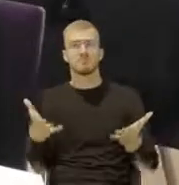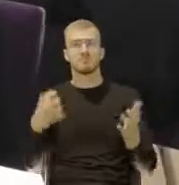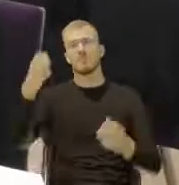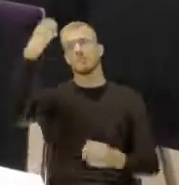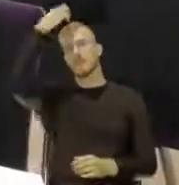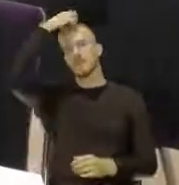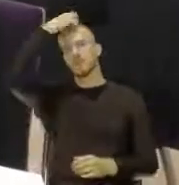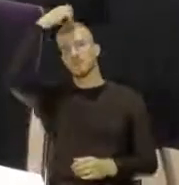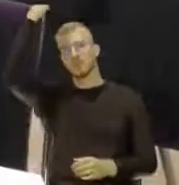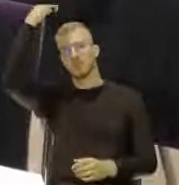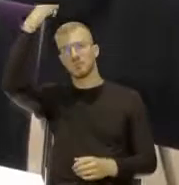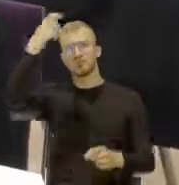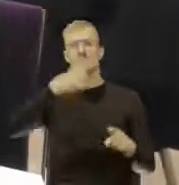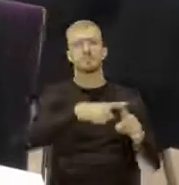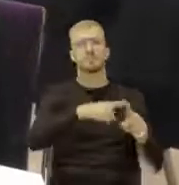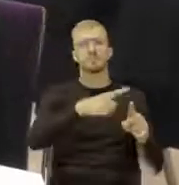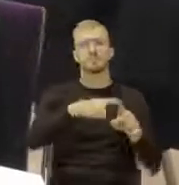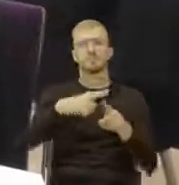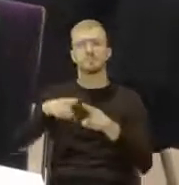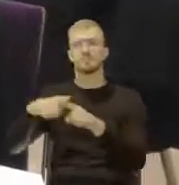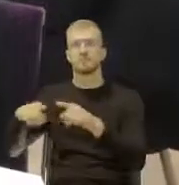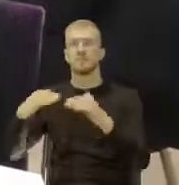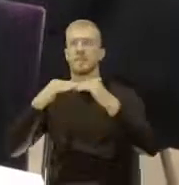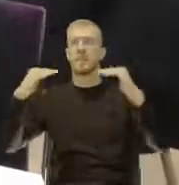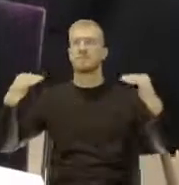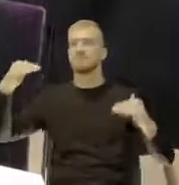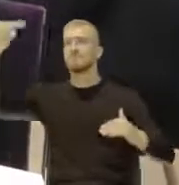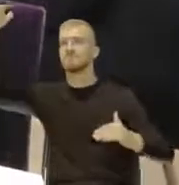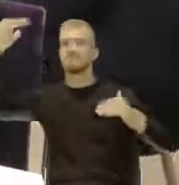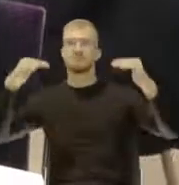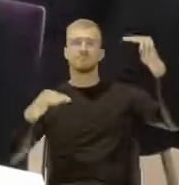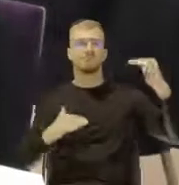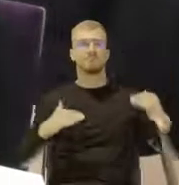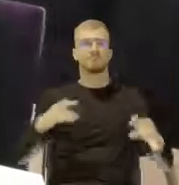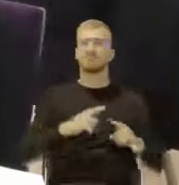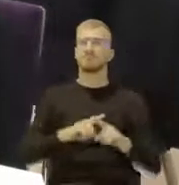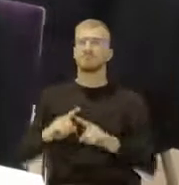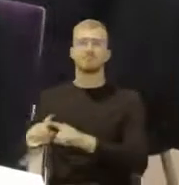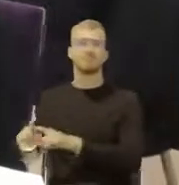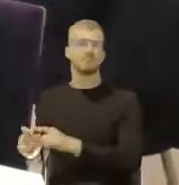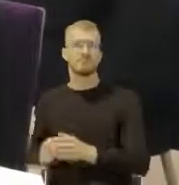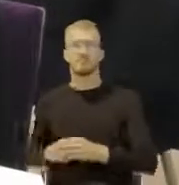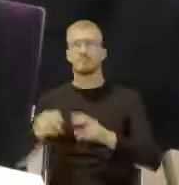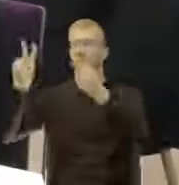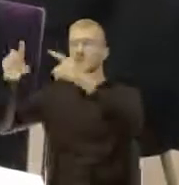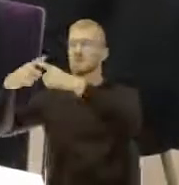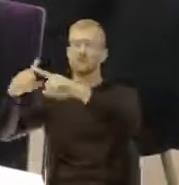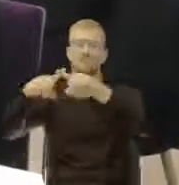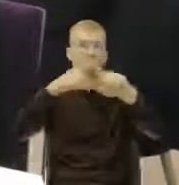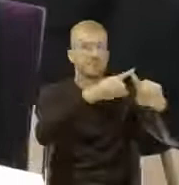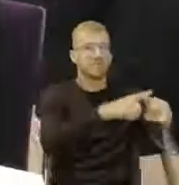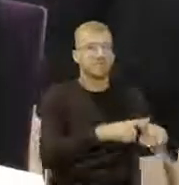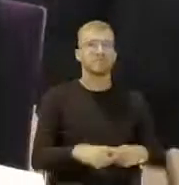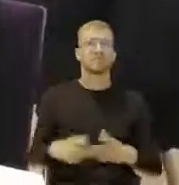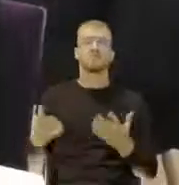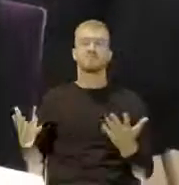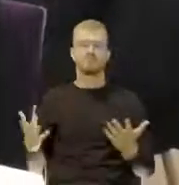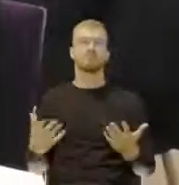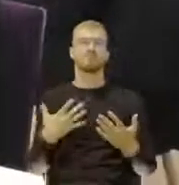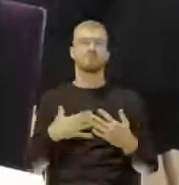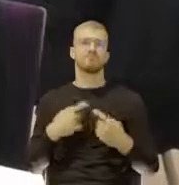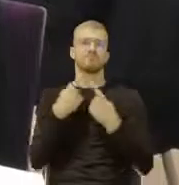agenda and also to the opportunities the G7 process provides. And let me make a